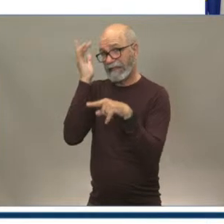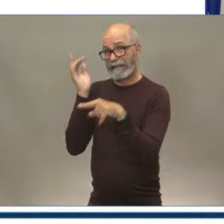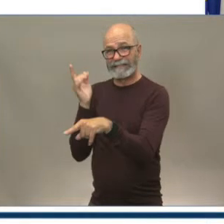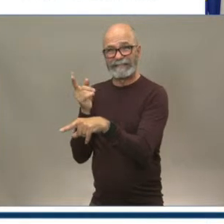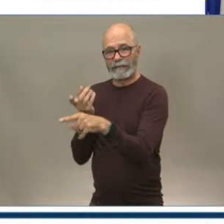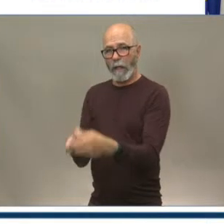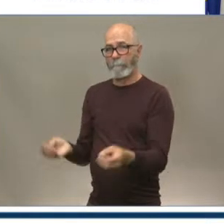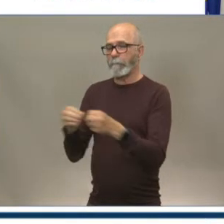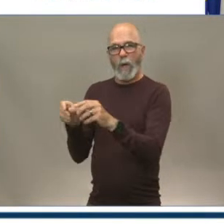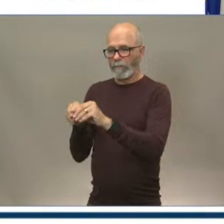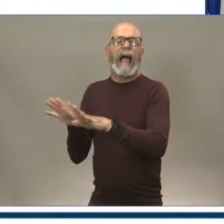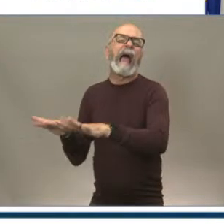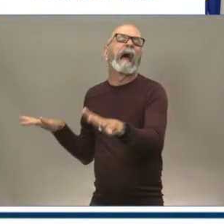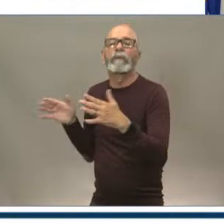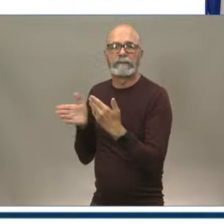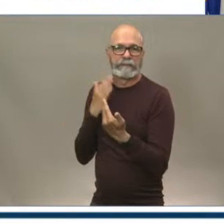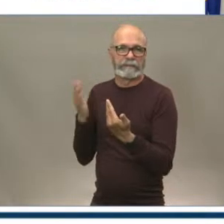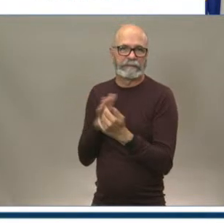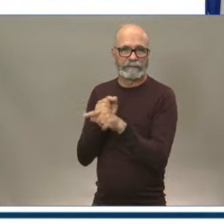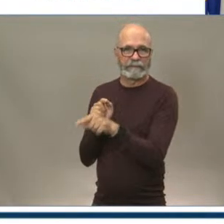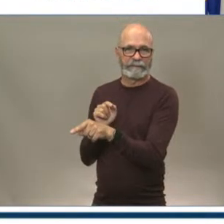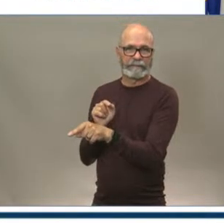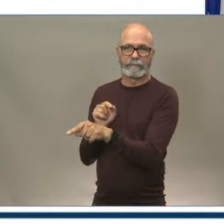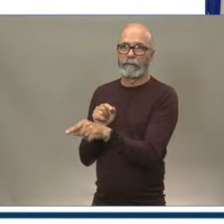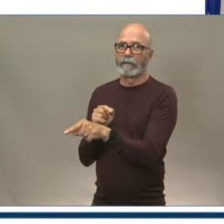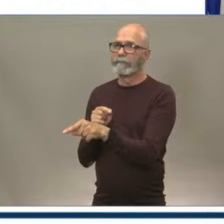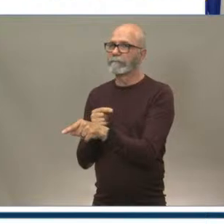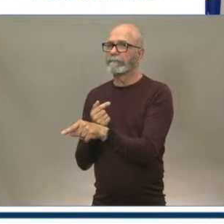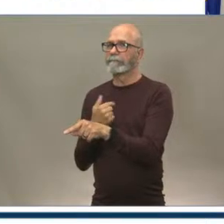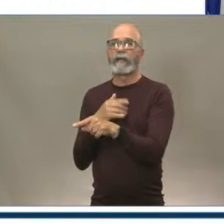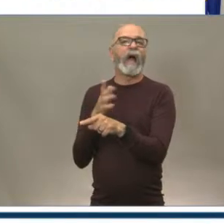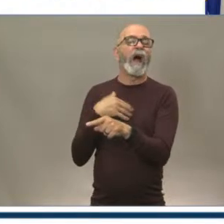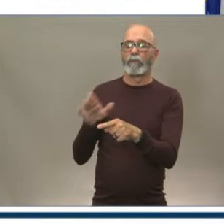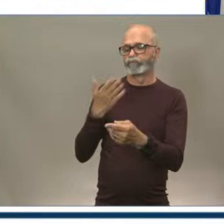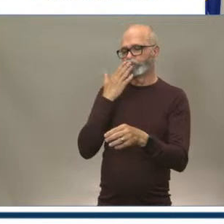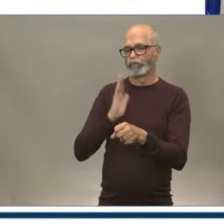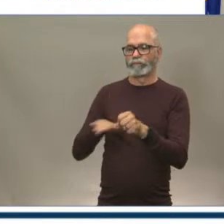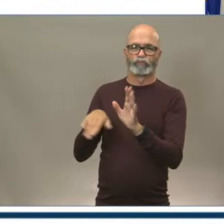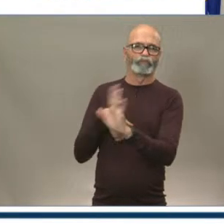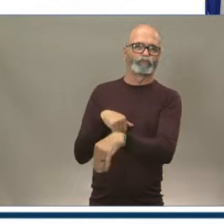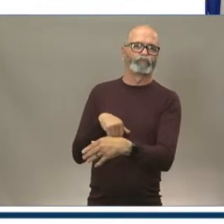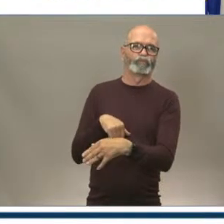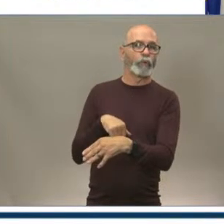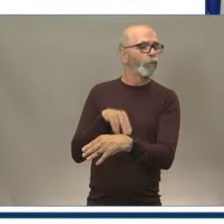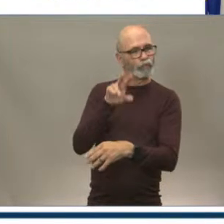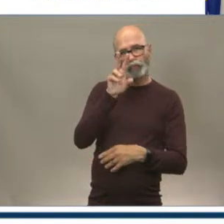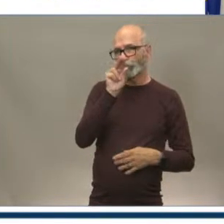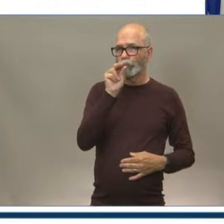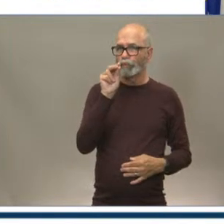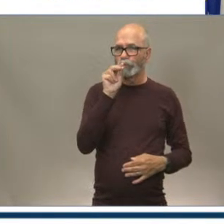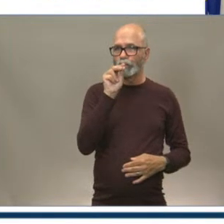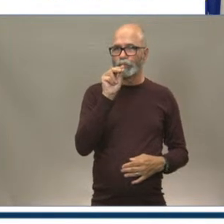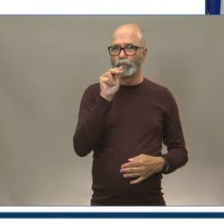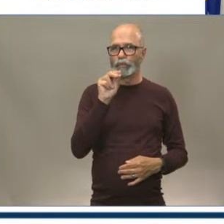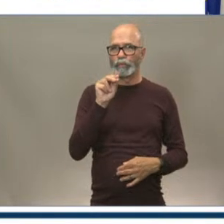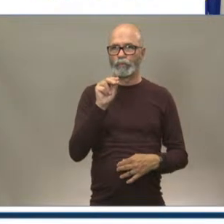age groups across the country. We cannot be complacent simply because of the shift in the age.